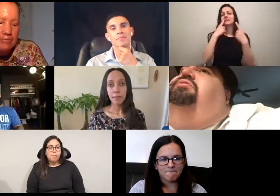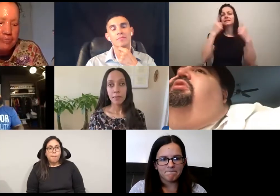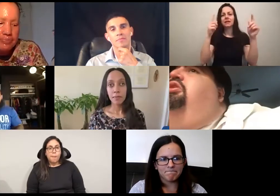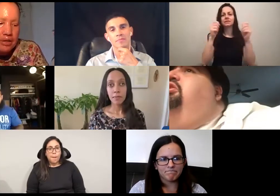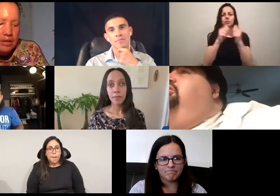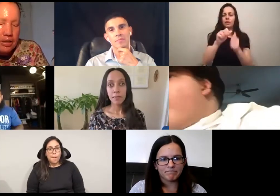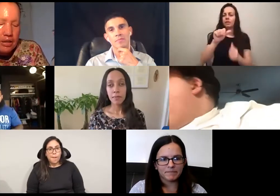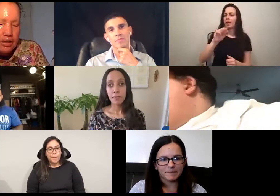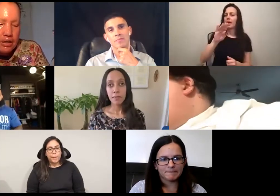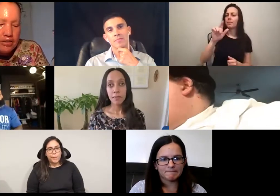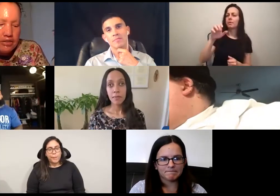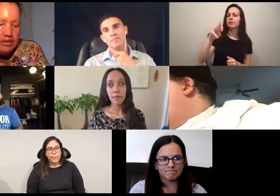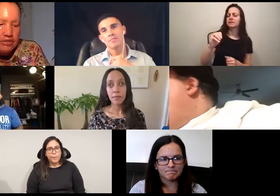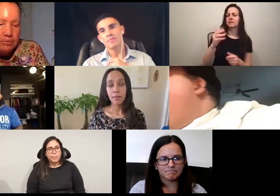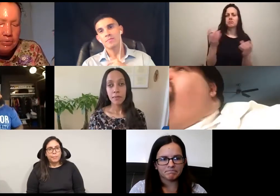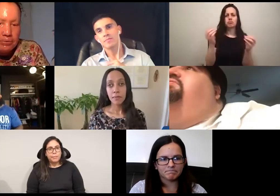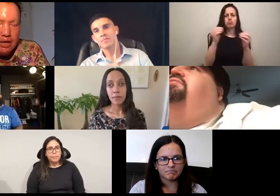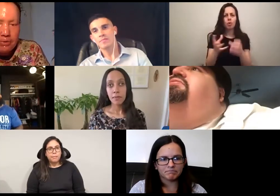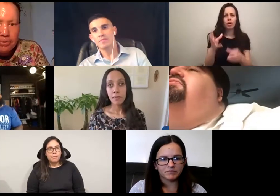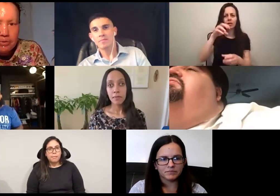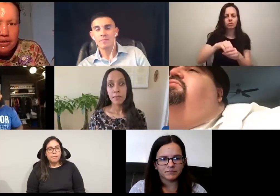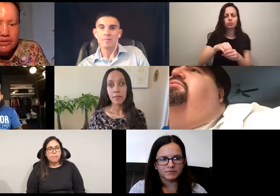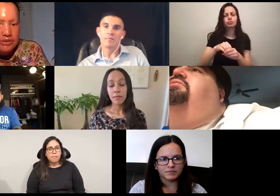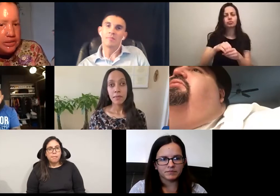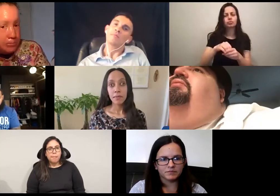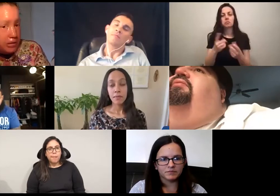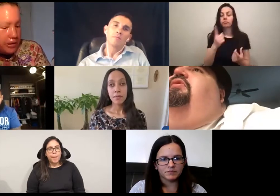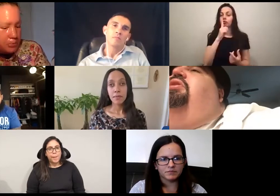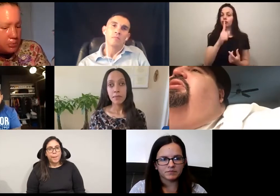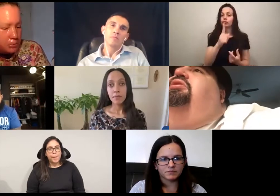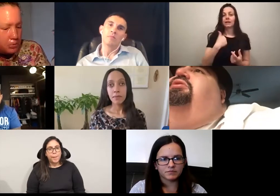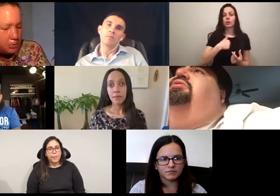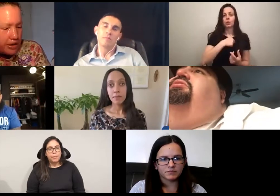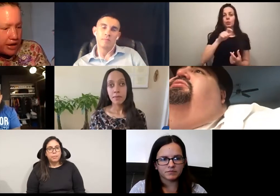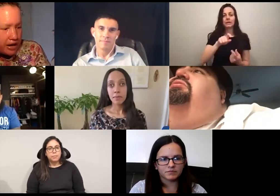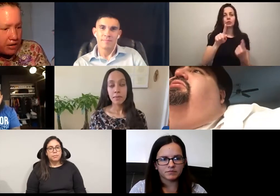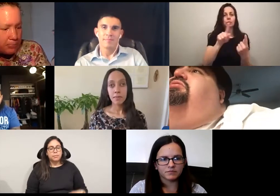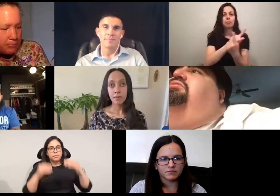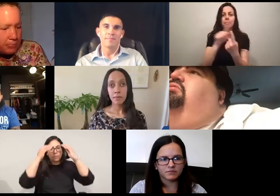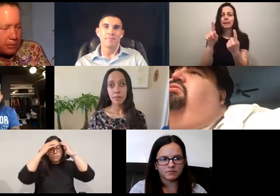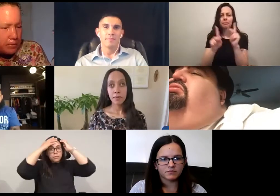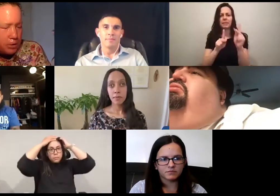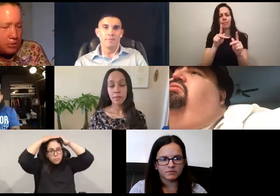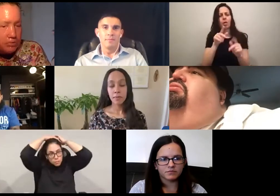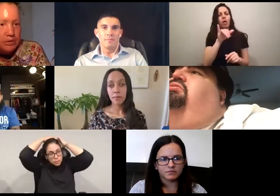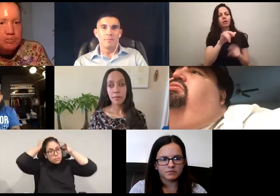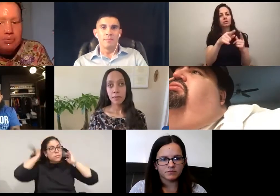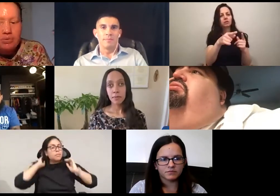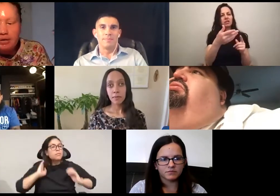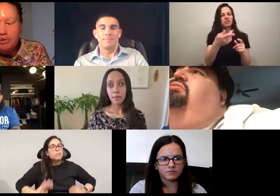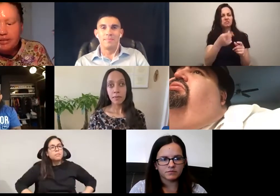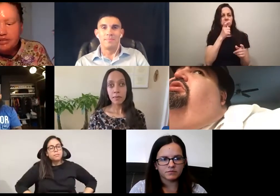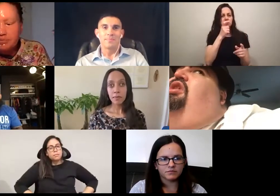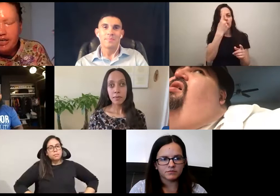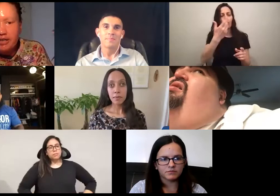I think that we really do need to meet people where they are and welcome those people